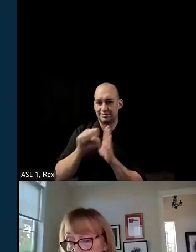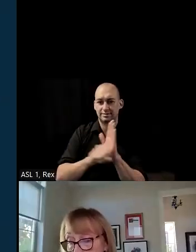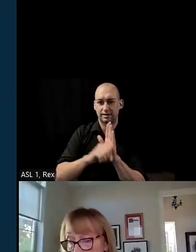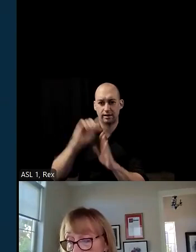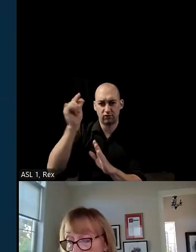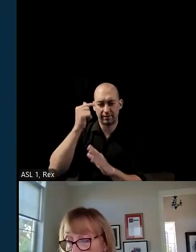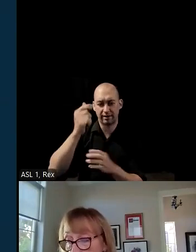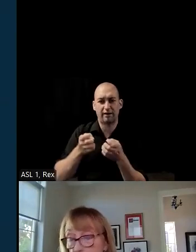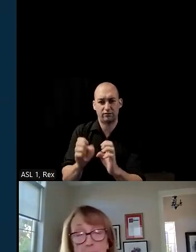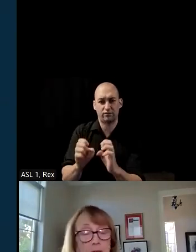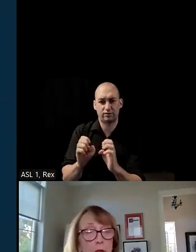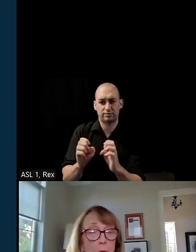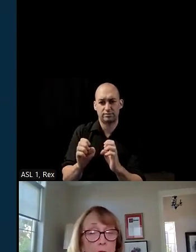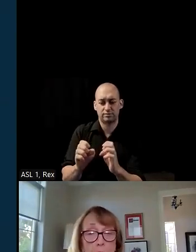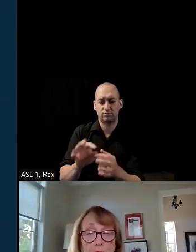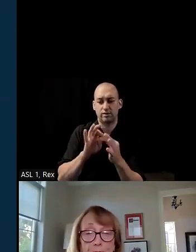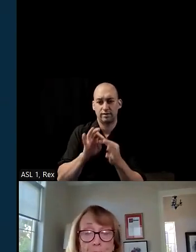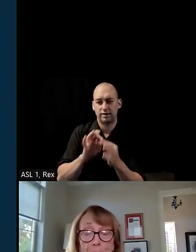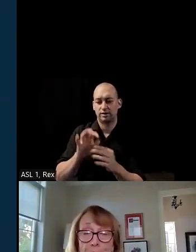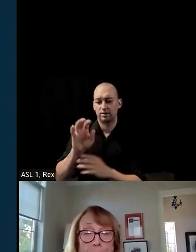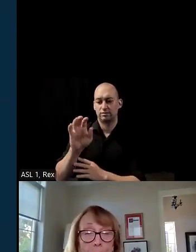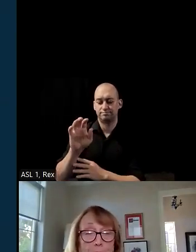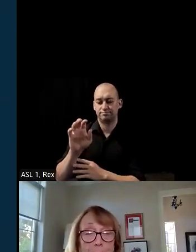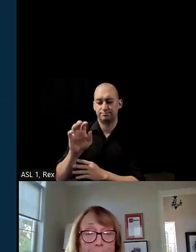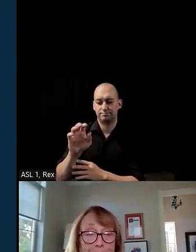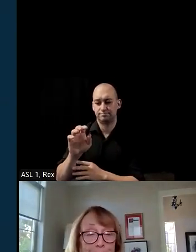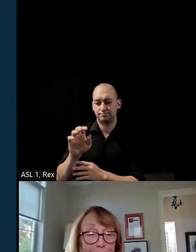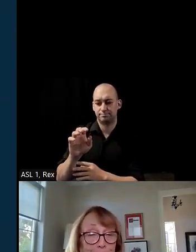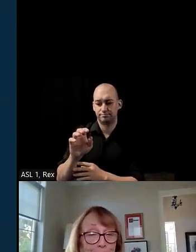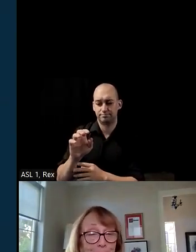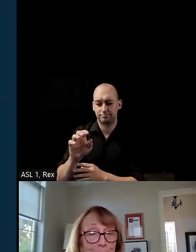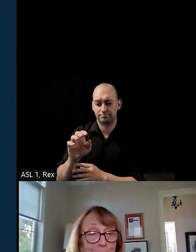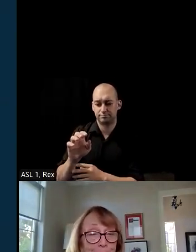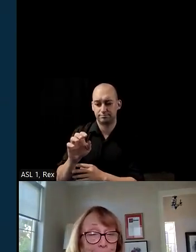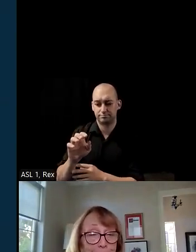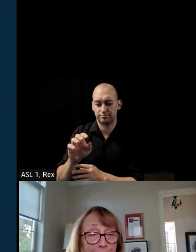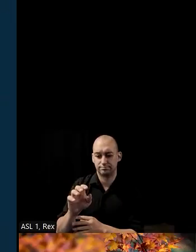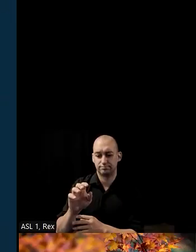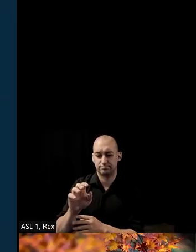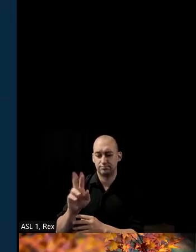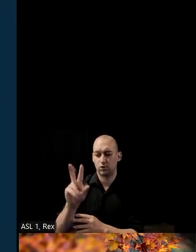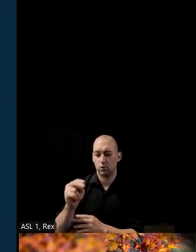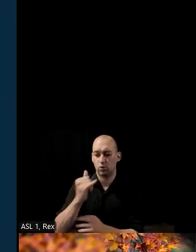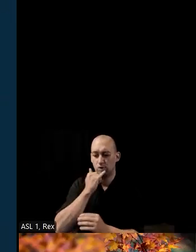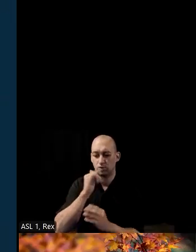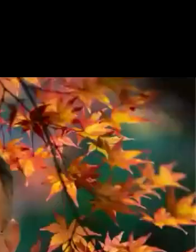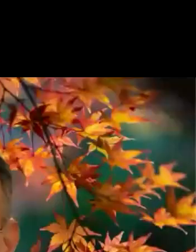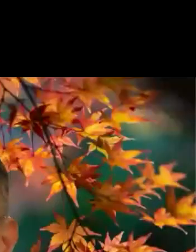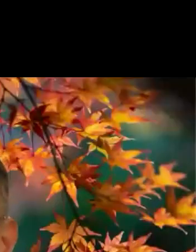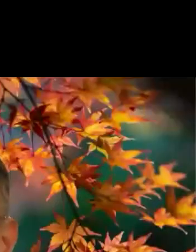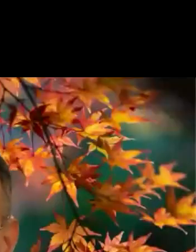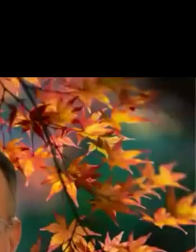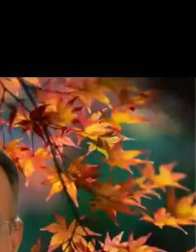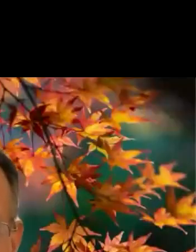efforts related to the No Wrong Door. So welcome and thank you. Right. Thank you so much, Catherine. And it's so good to